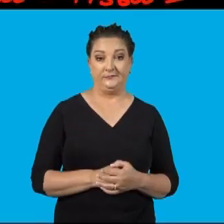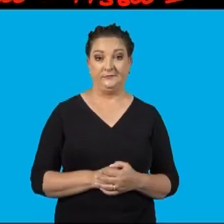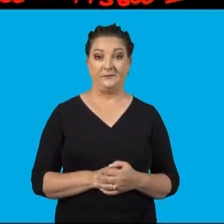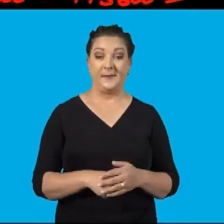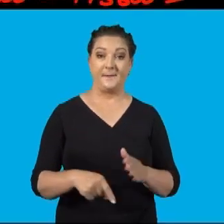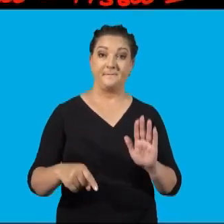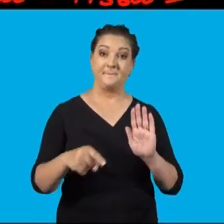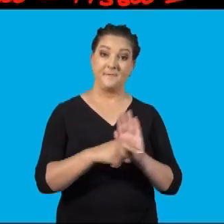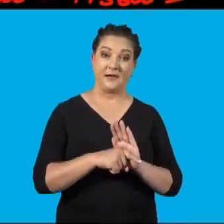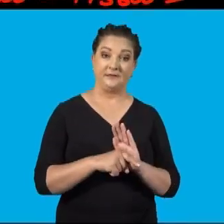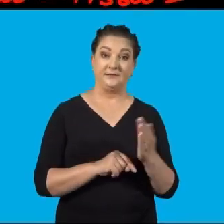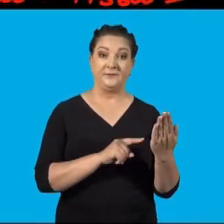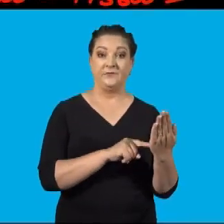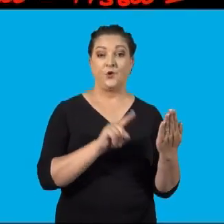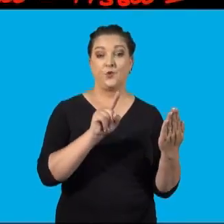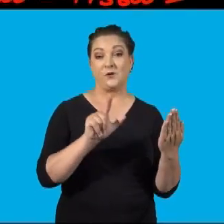88,000